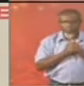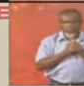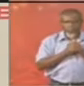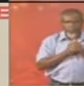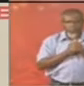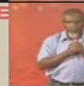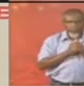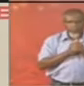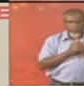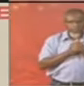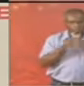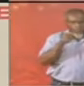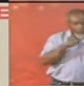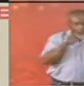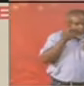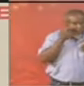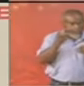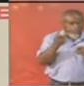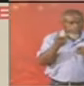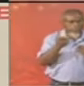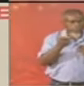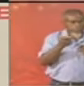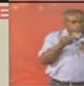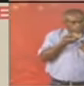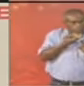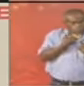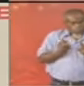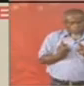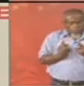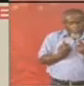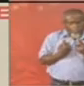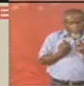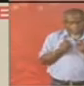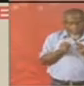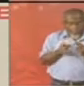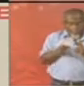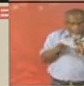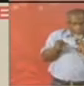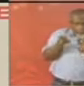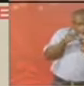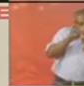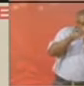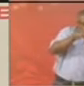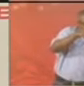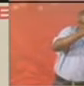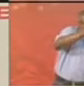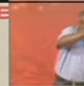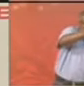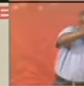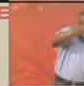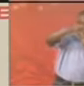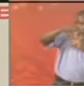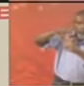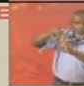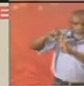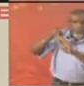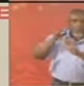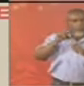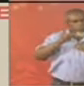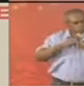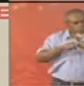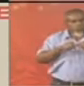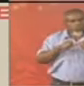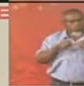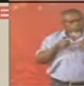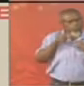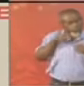cases from one or two index individuals, one or two individuals ill in the first place. So the measures work, and